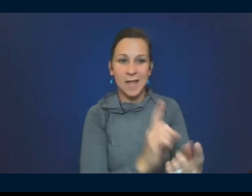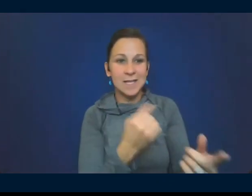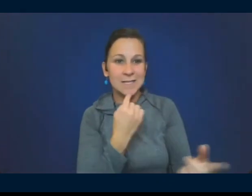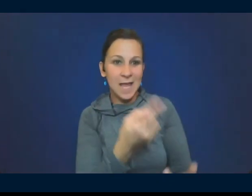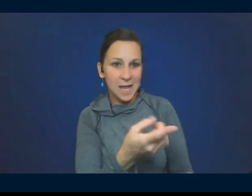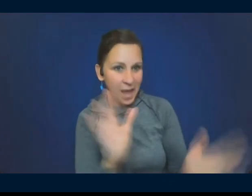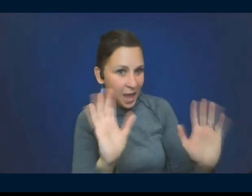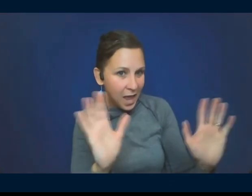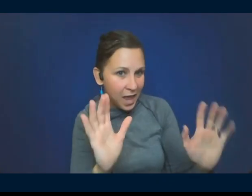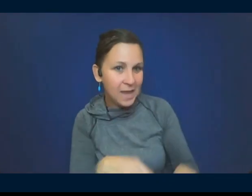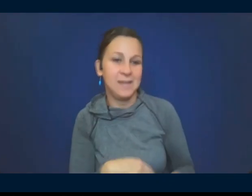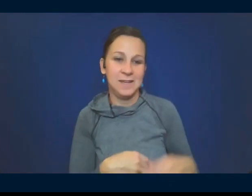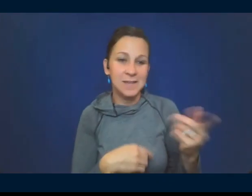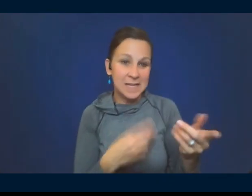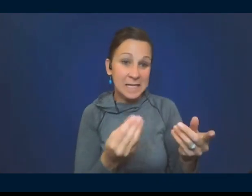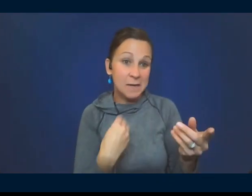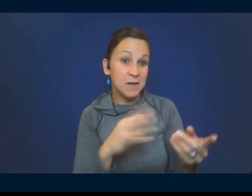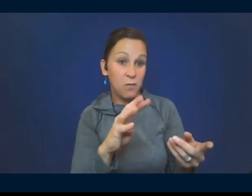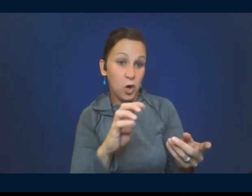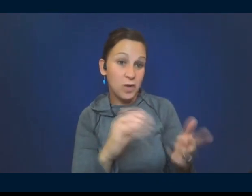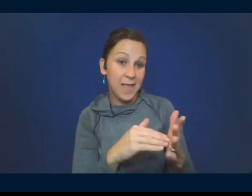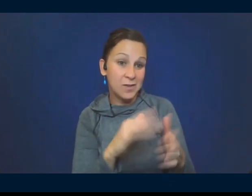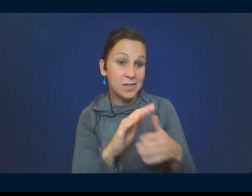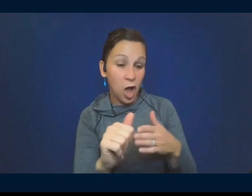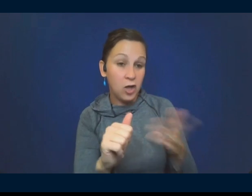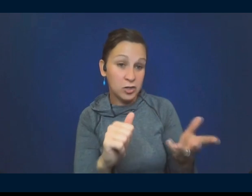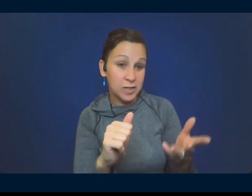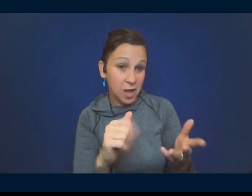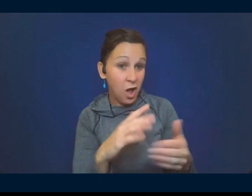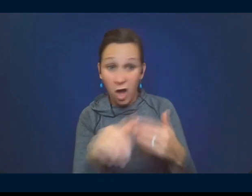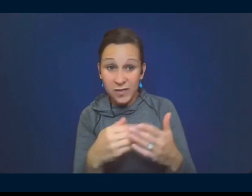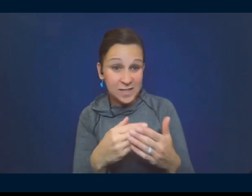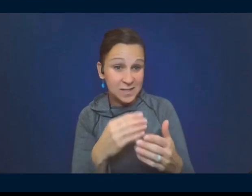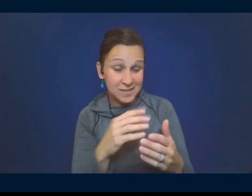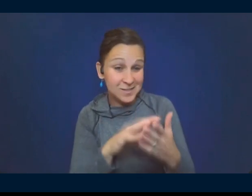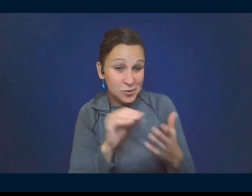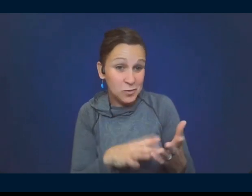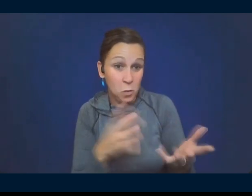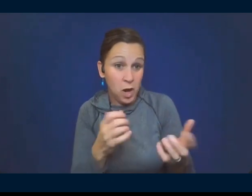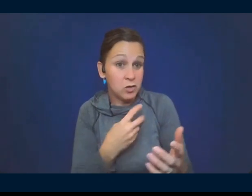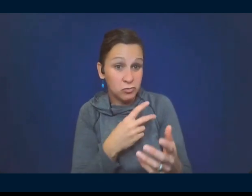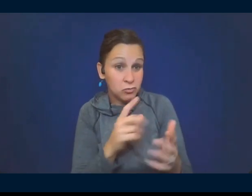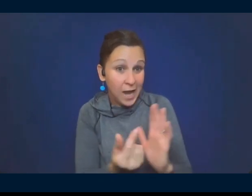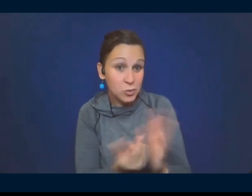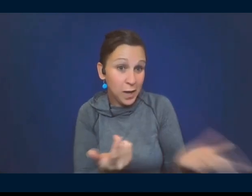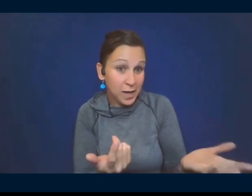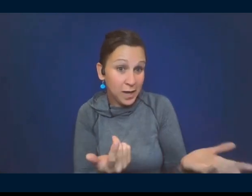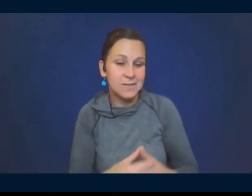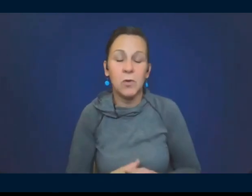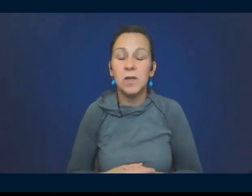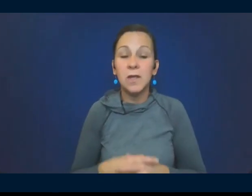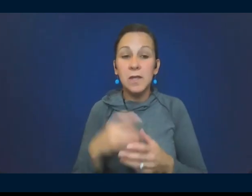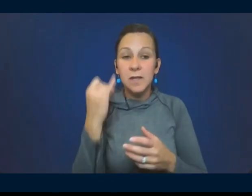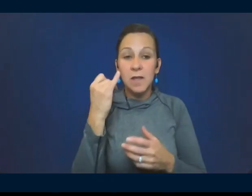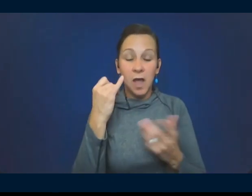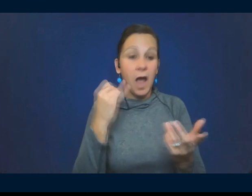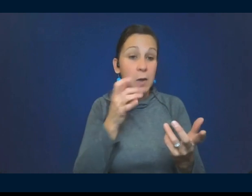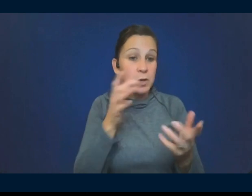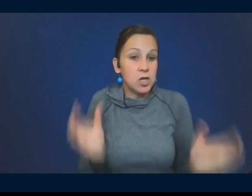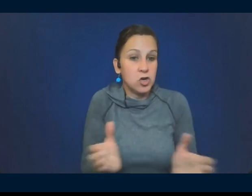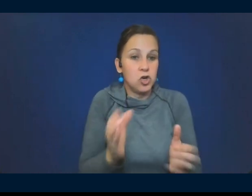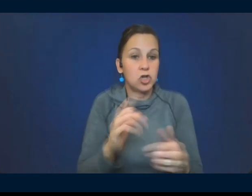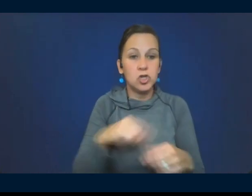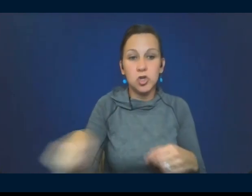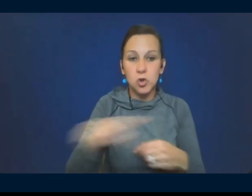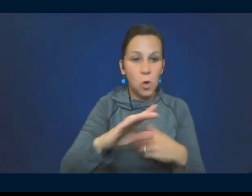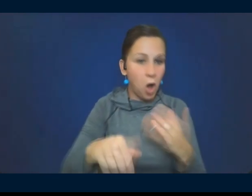be like, give me $400,000 and I can make sure all these students graduate. So if you, I would encourage you all to apply,